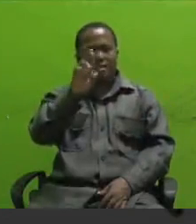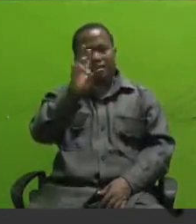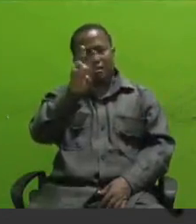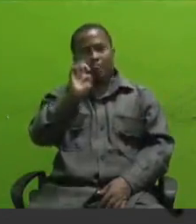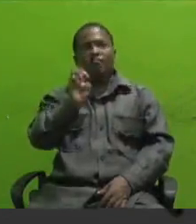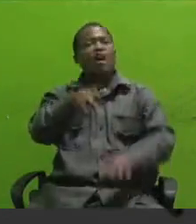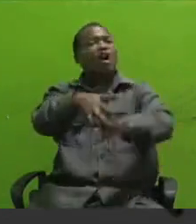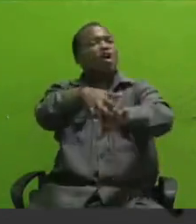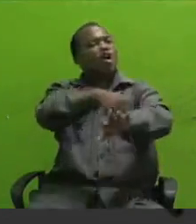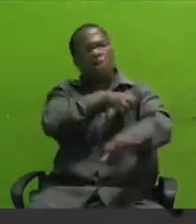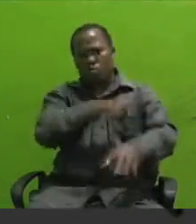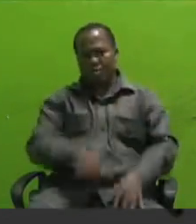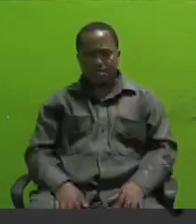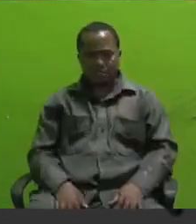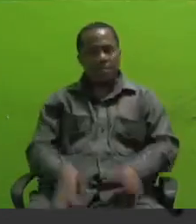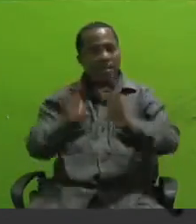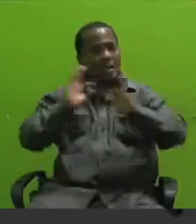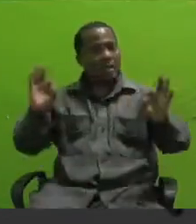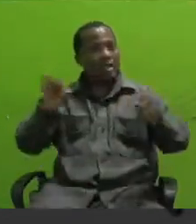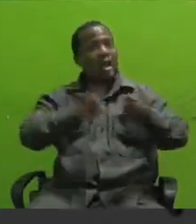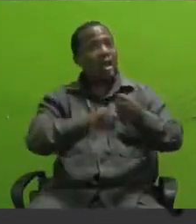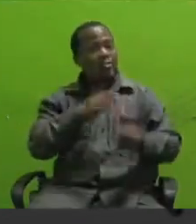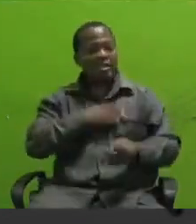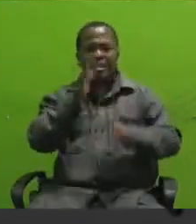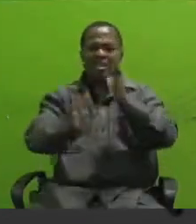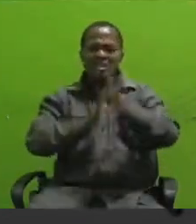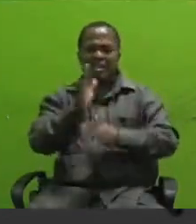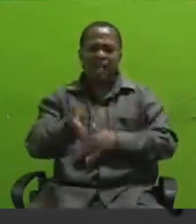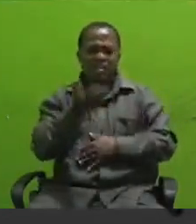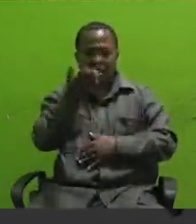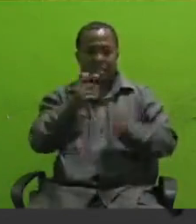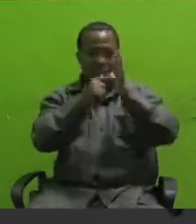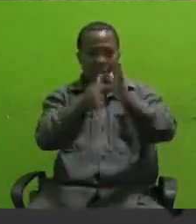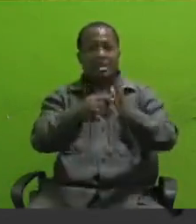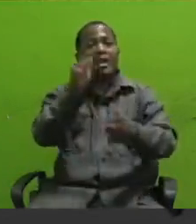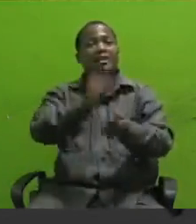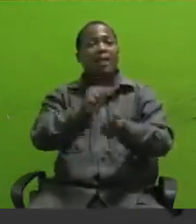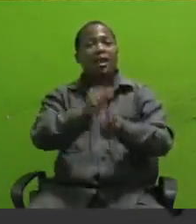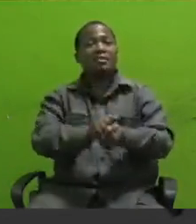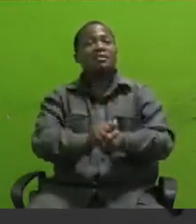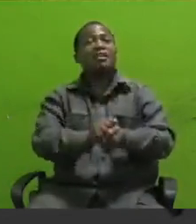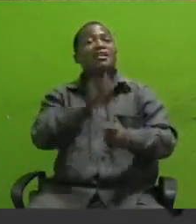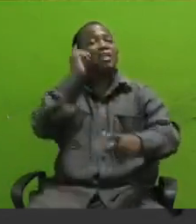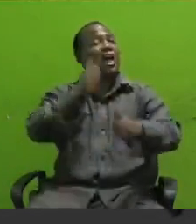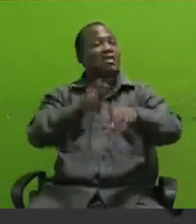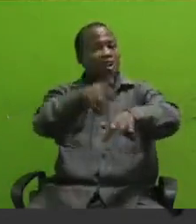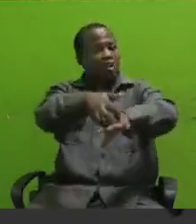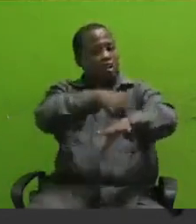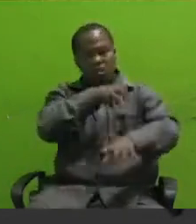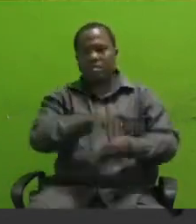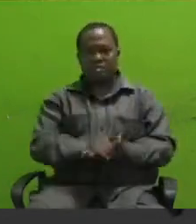Very good. My dear, the sign indicates that the material is corrosive.